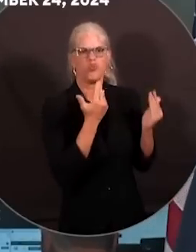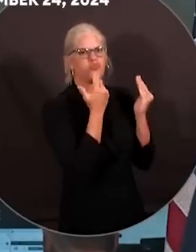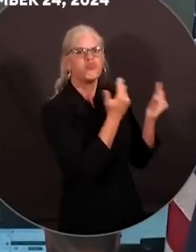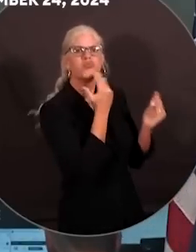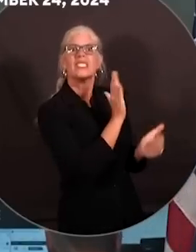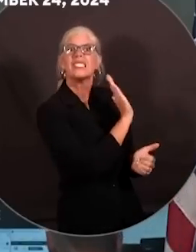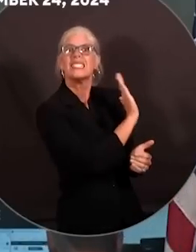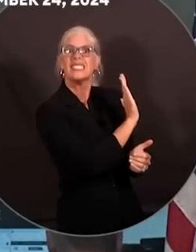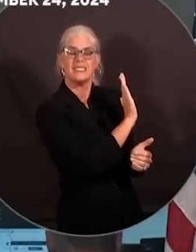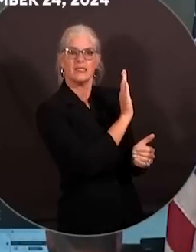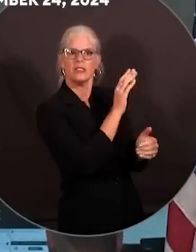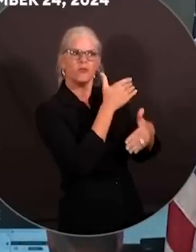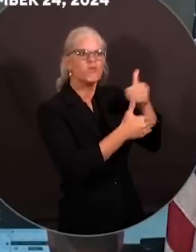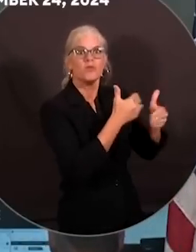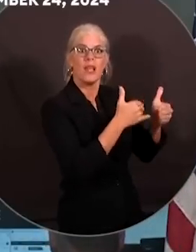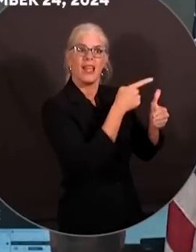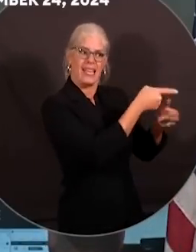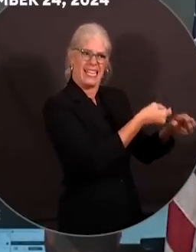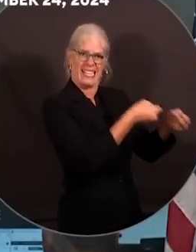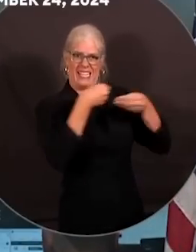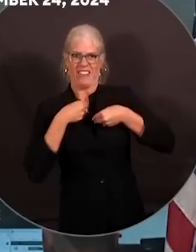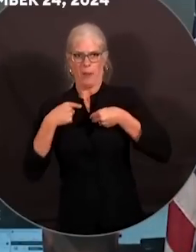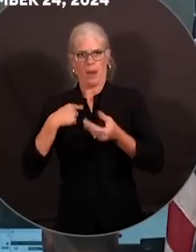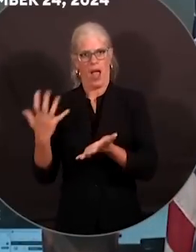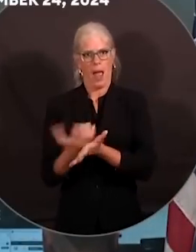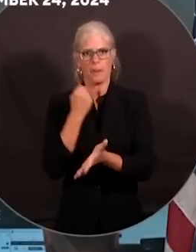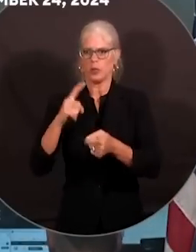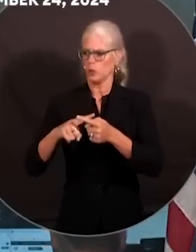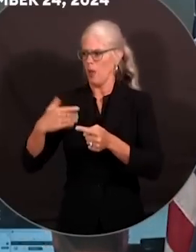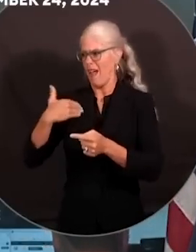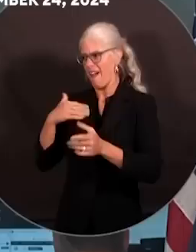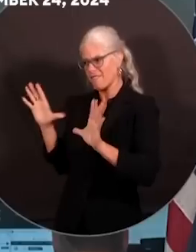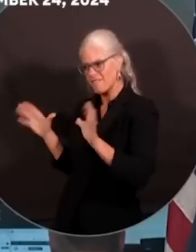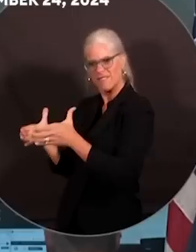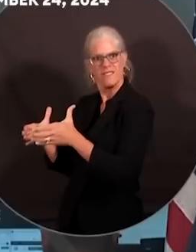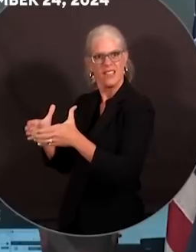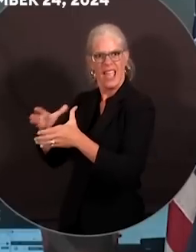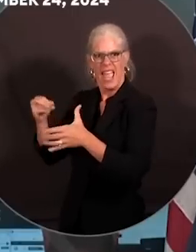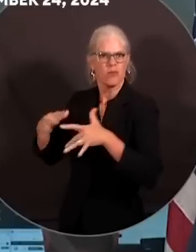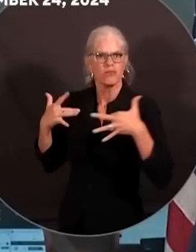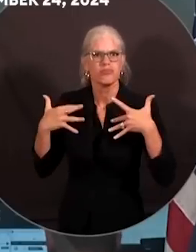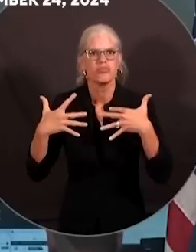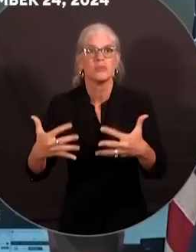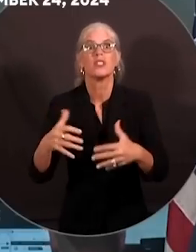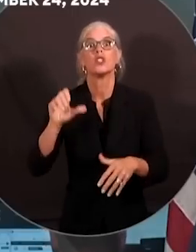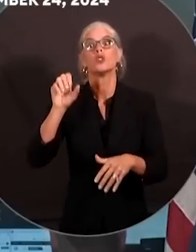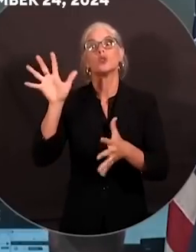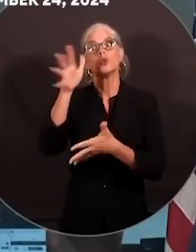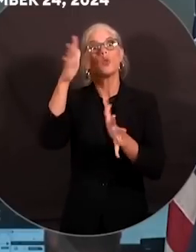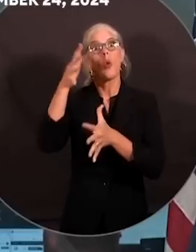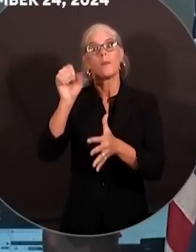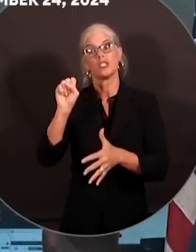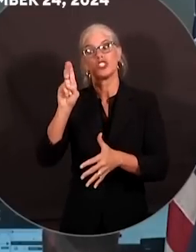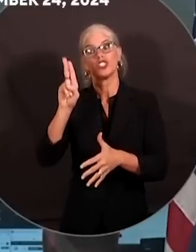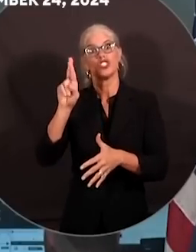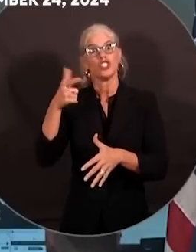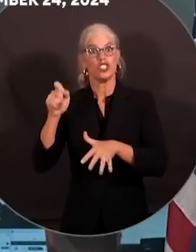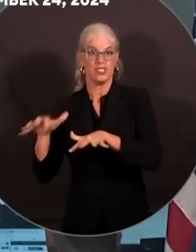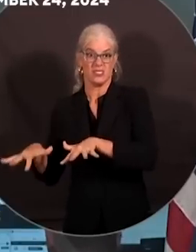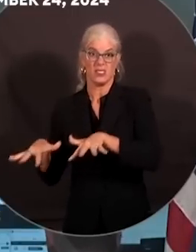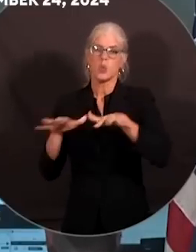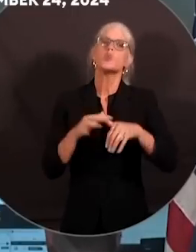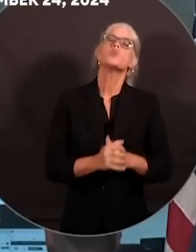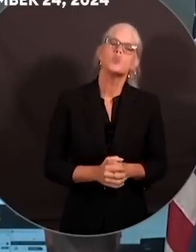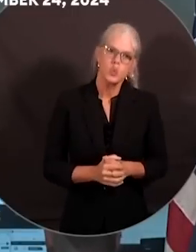giving me the opportunity to be successful with the team behind us. Storm surge watches are in effect for the entire Gulf Coast to the eastern